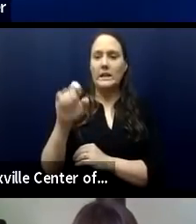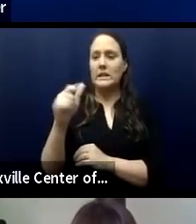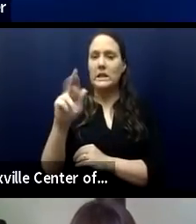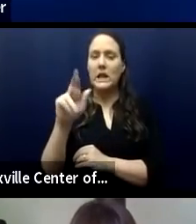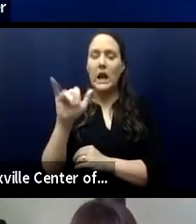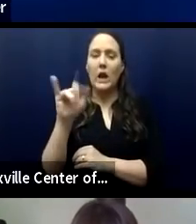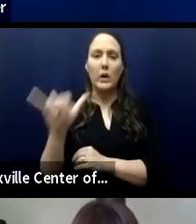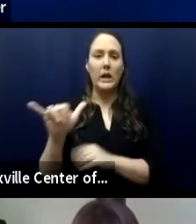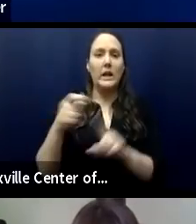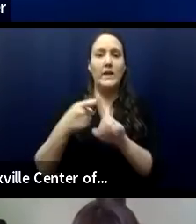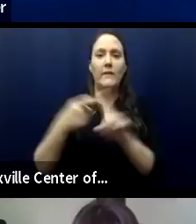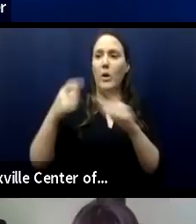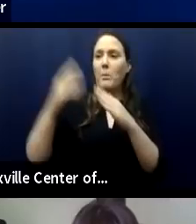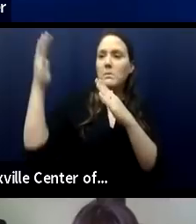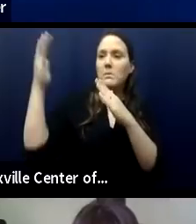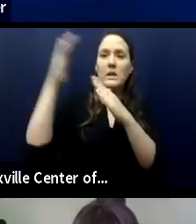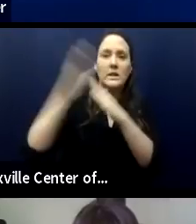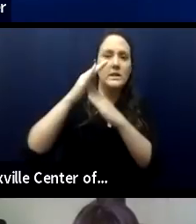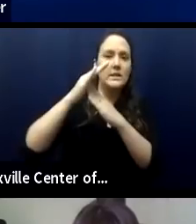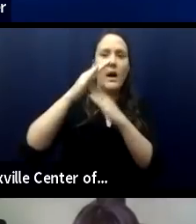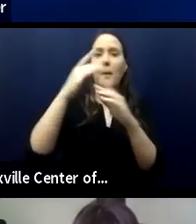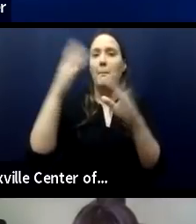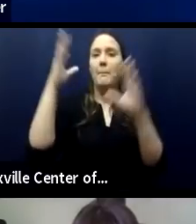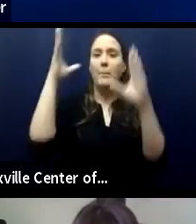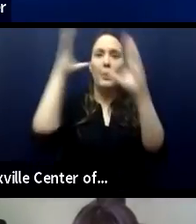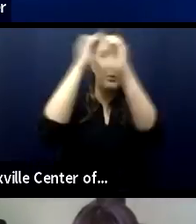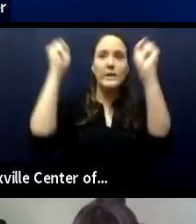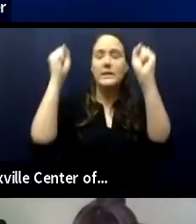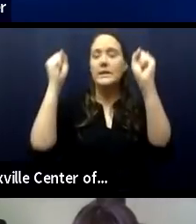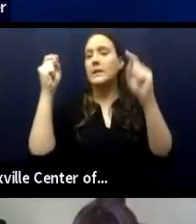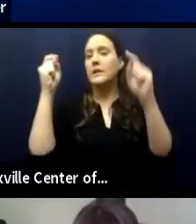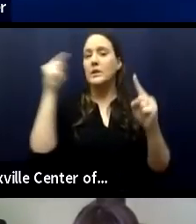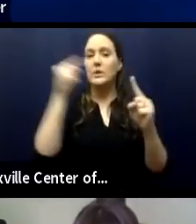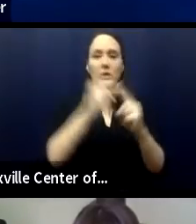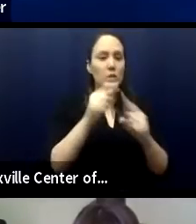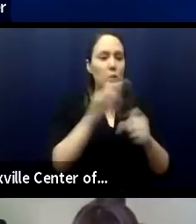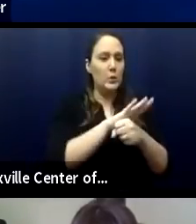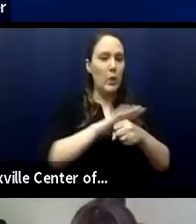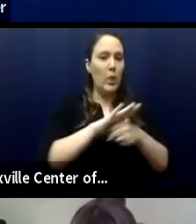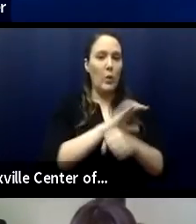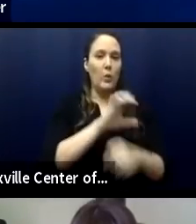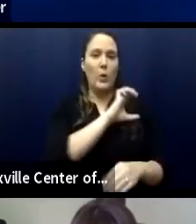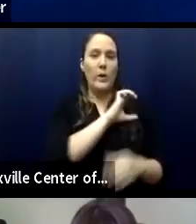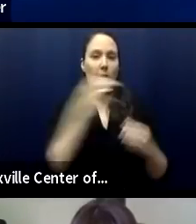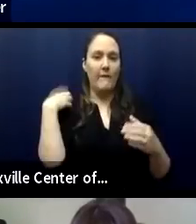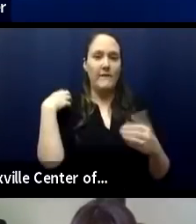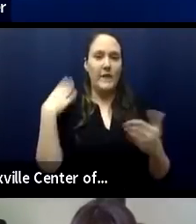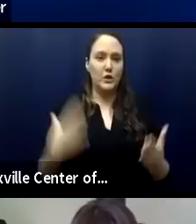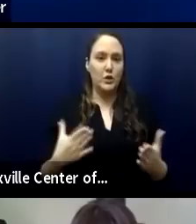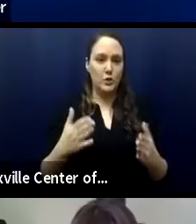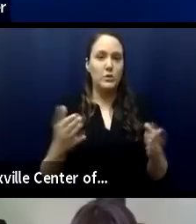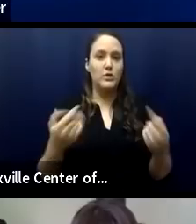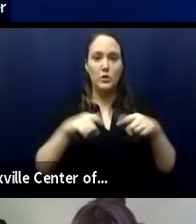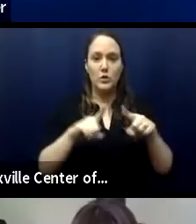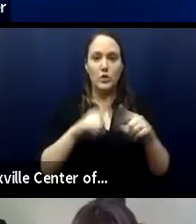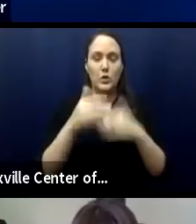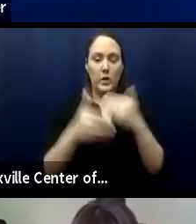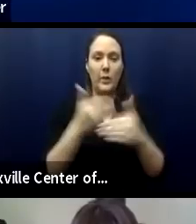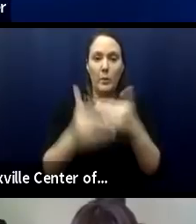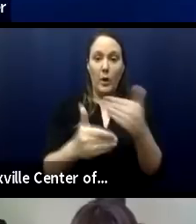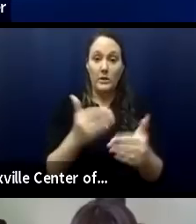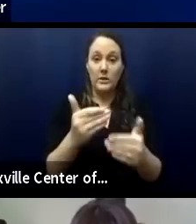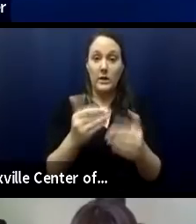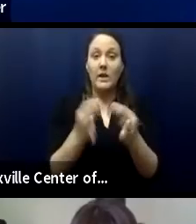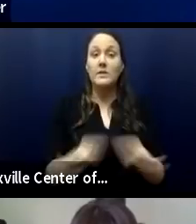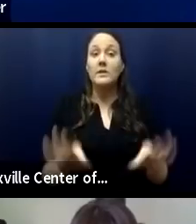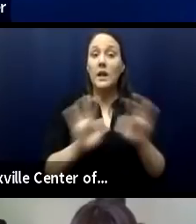from literally the President of the United States down through our local officials during this whole process. The importance of integrity